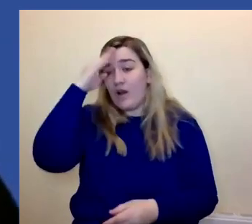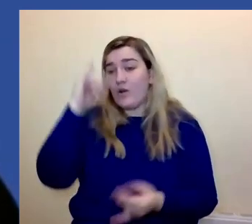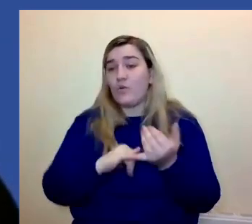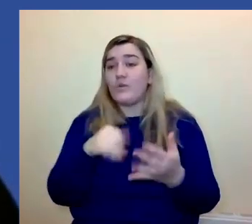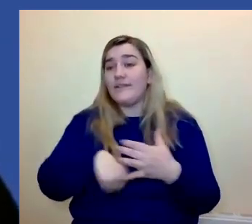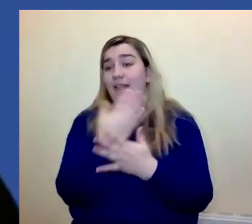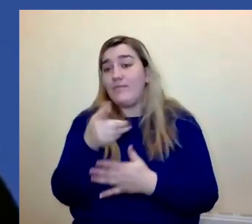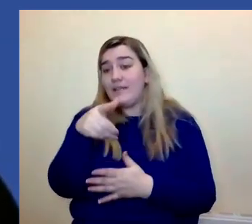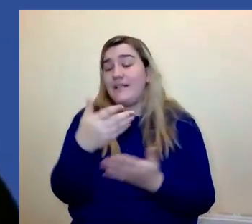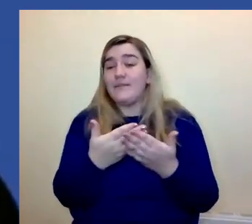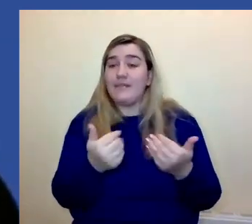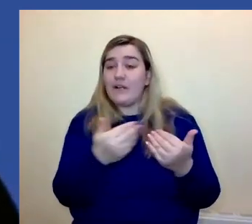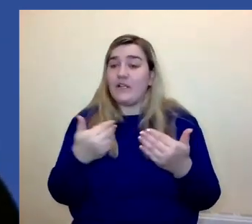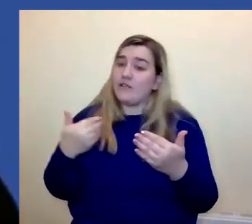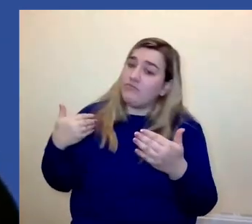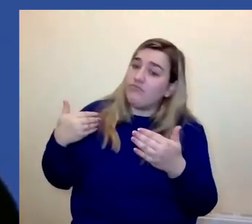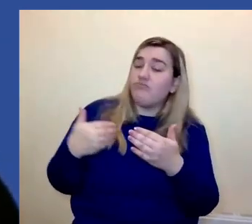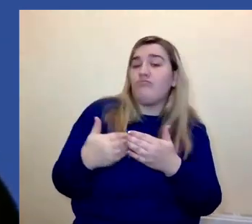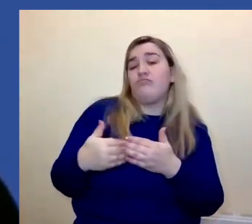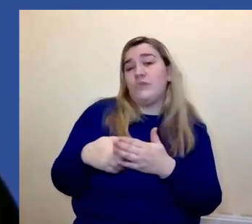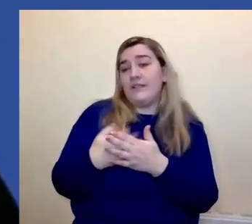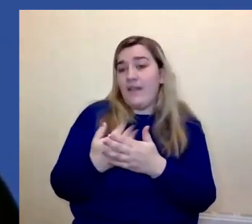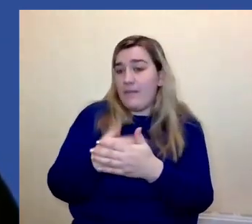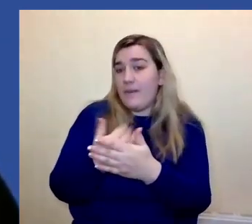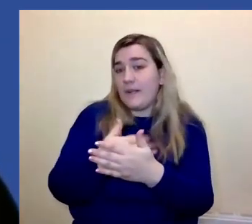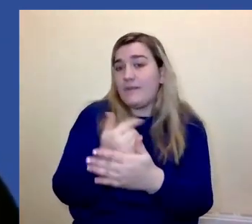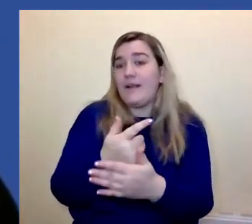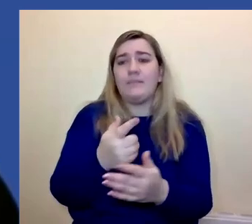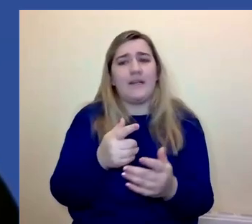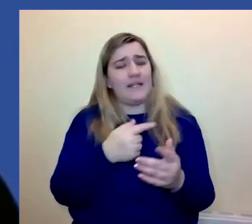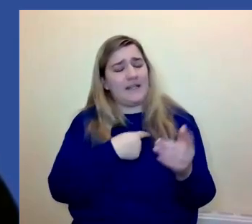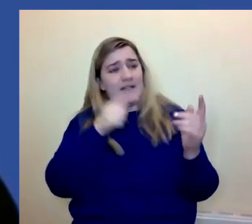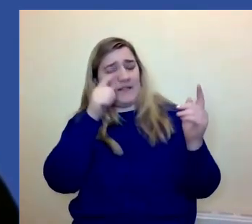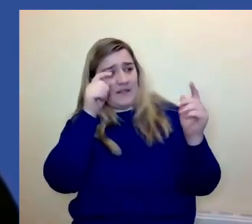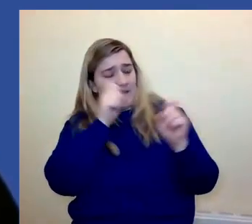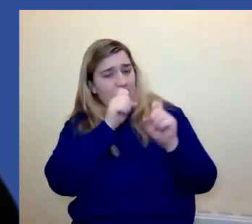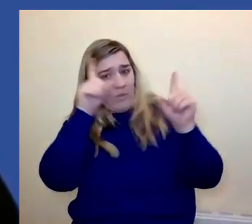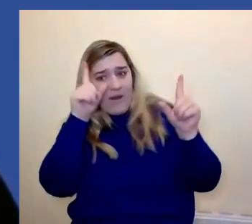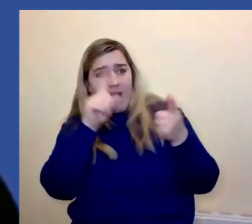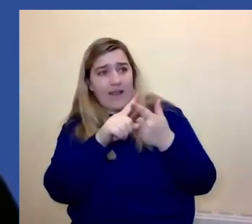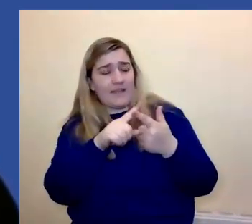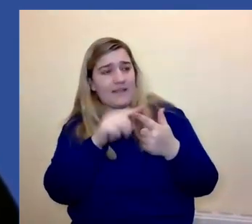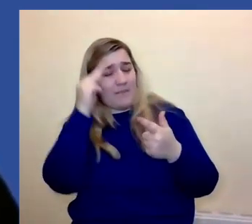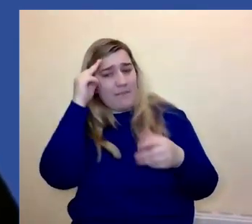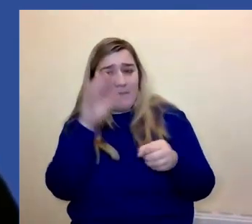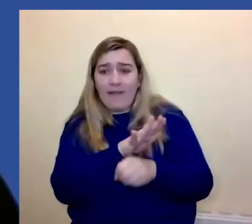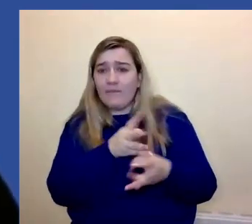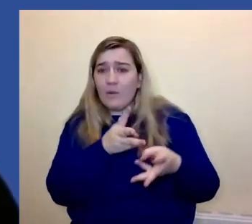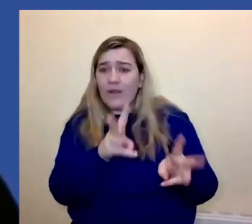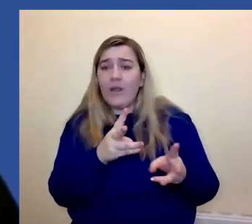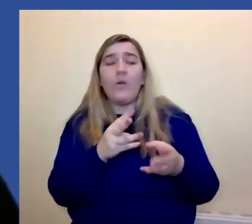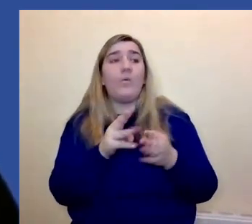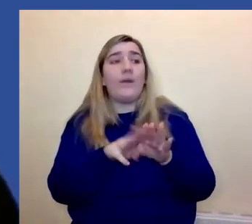these materials over time in a considered and thoughtful way and a mindful way with numerous